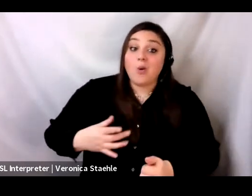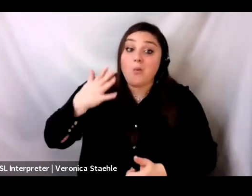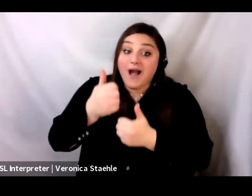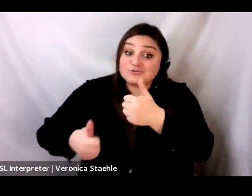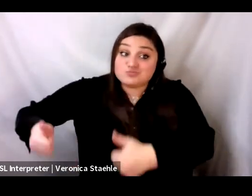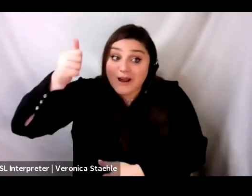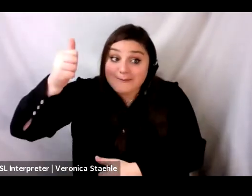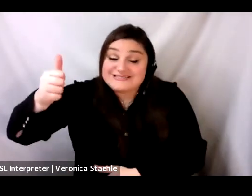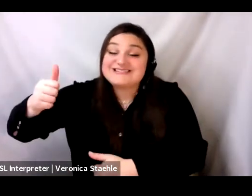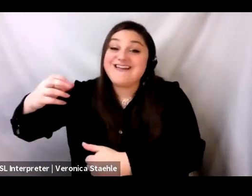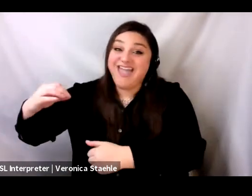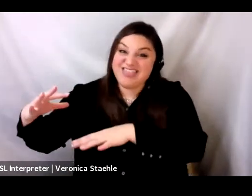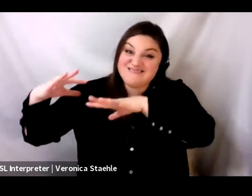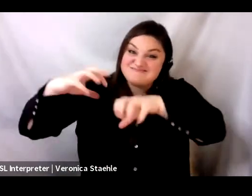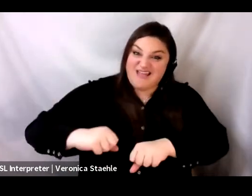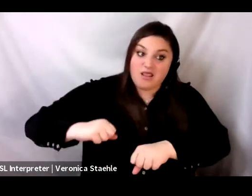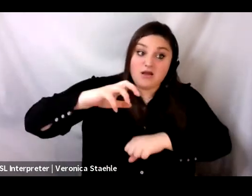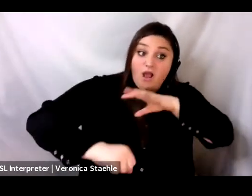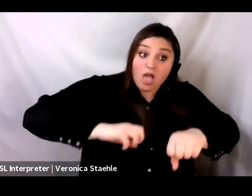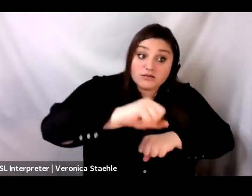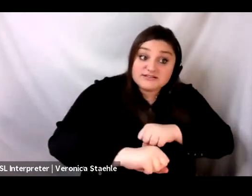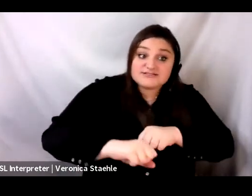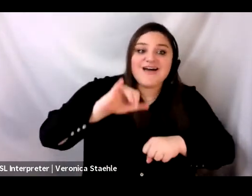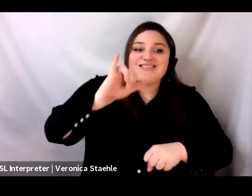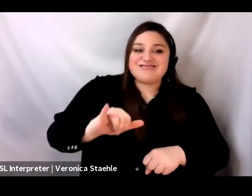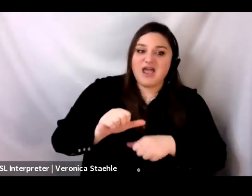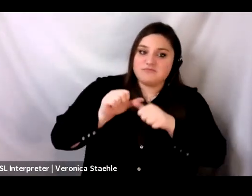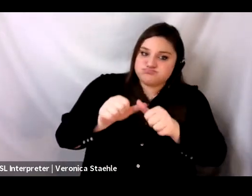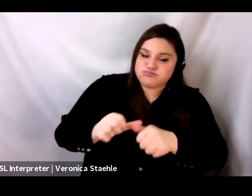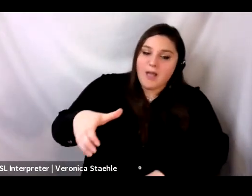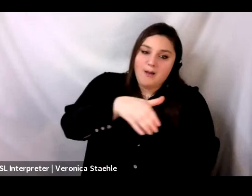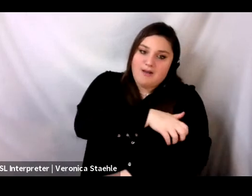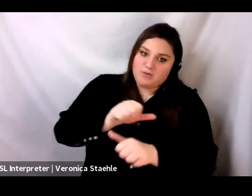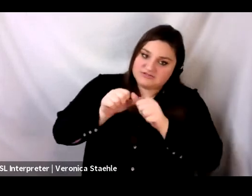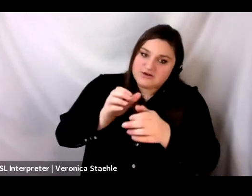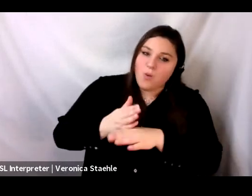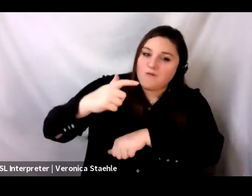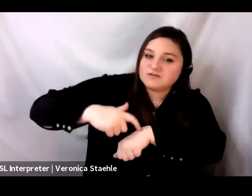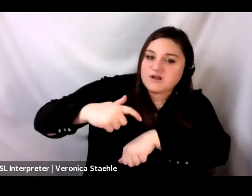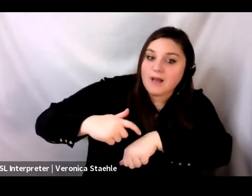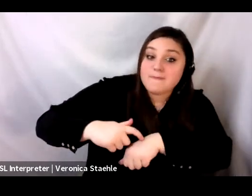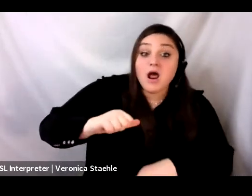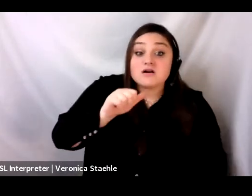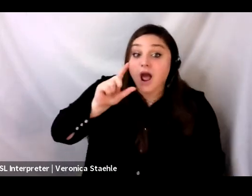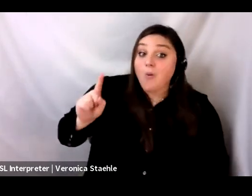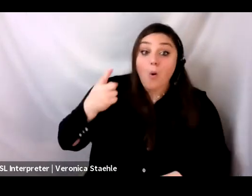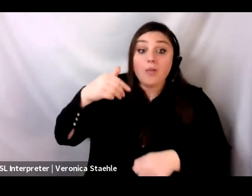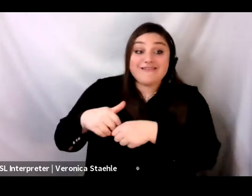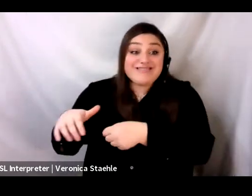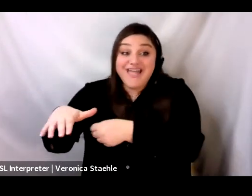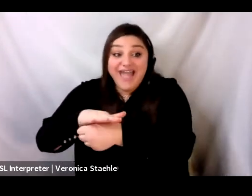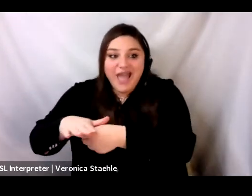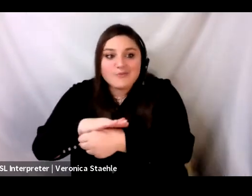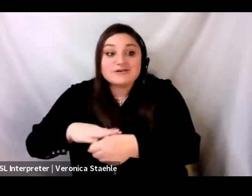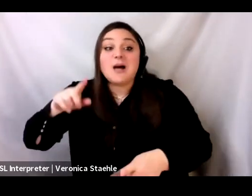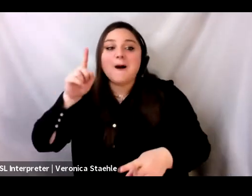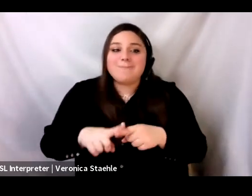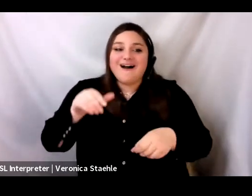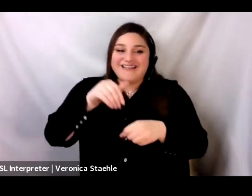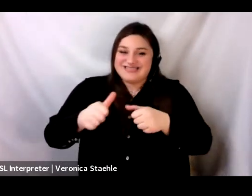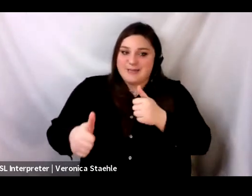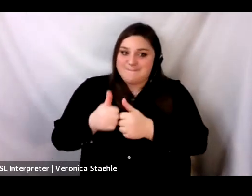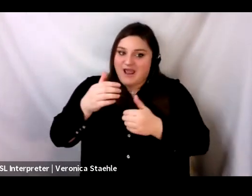not the only areas, but rather the main focuses of Dance NYC's ongoing historical acknowledgement